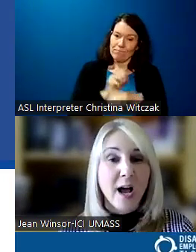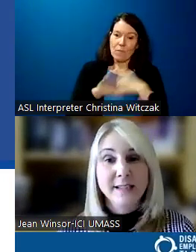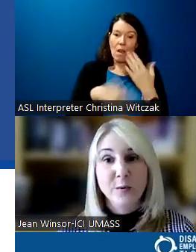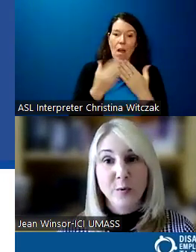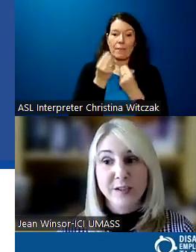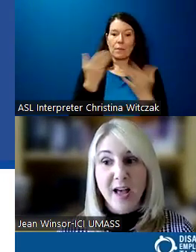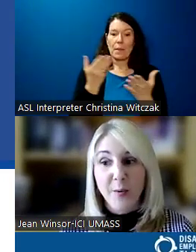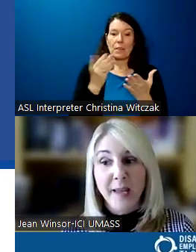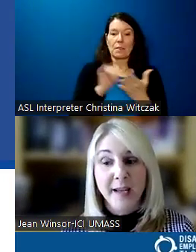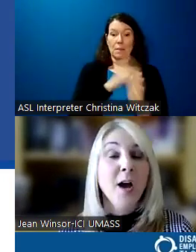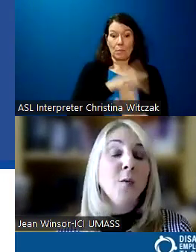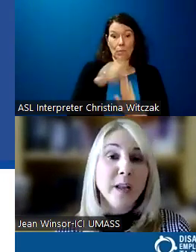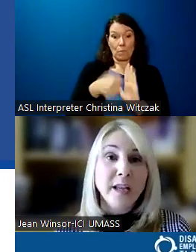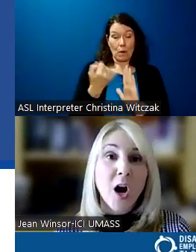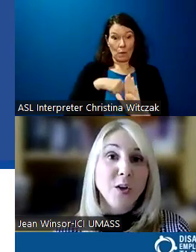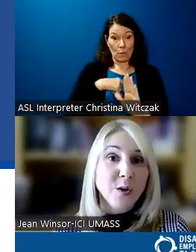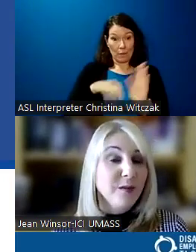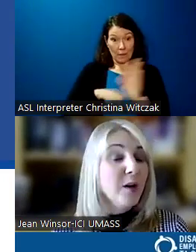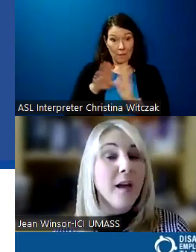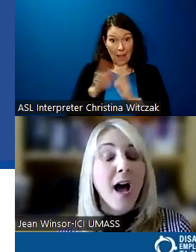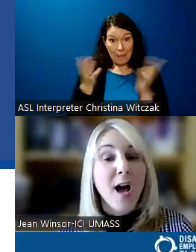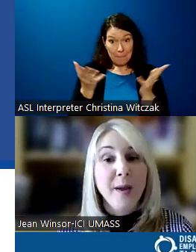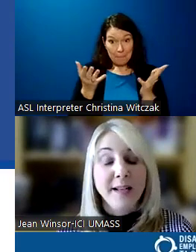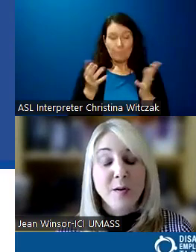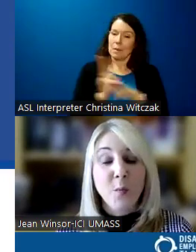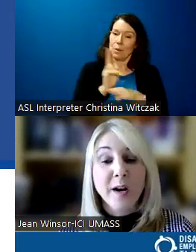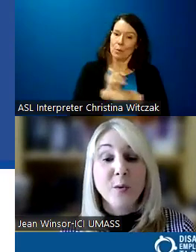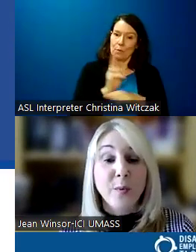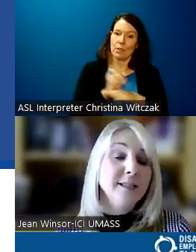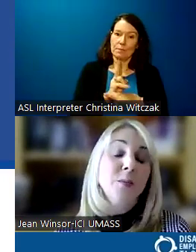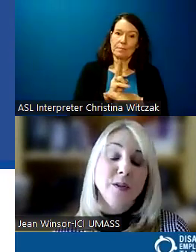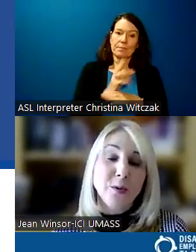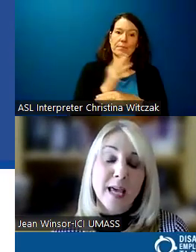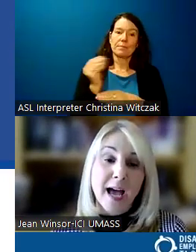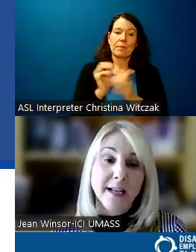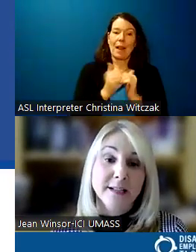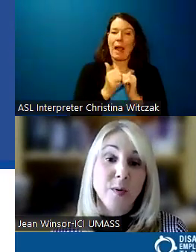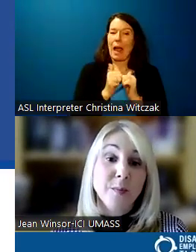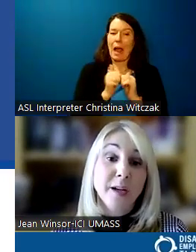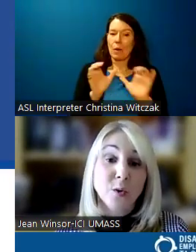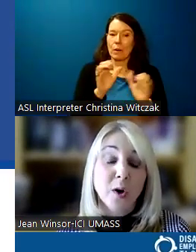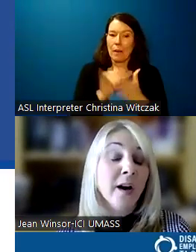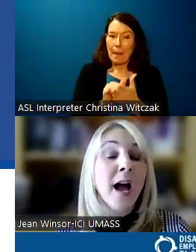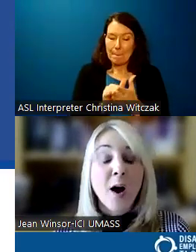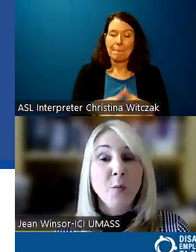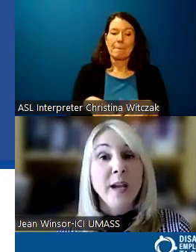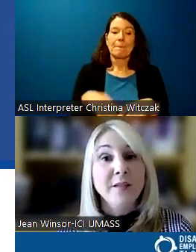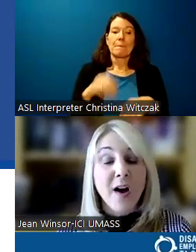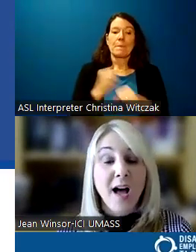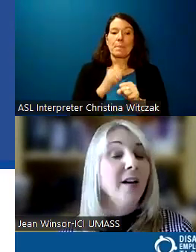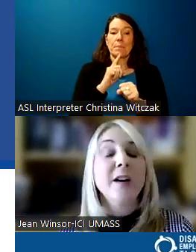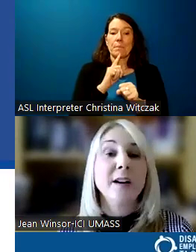and products that we're developing really are useful. And one of the ways that we do that is we make sure